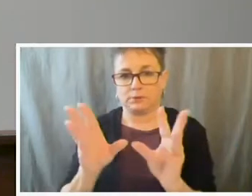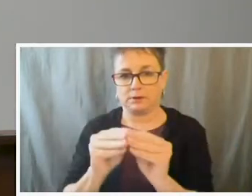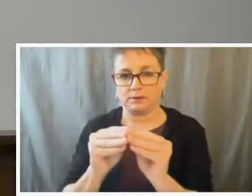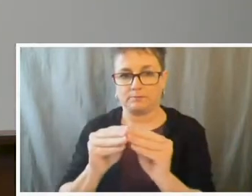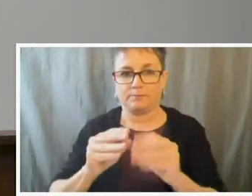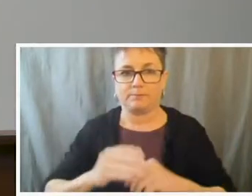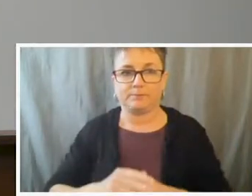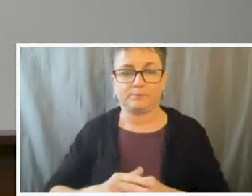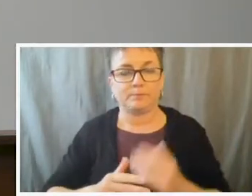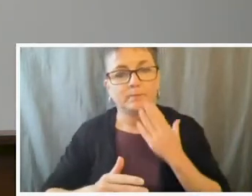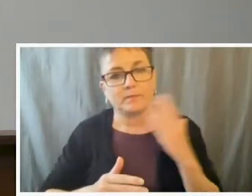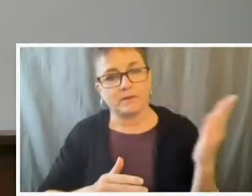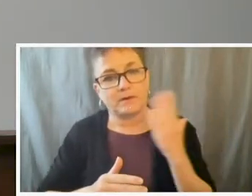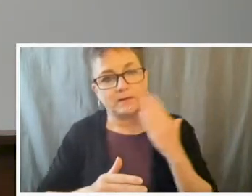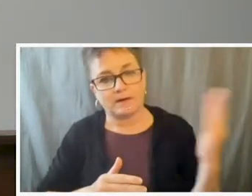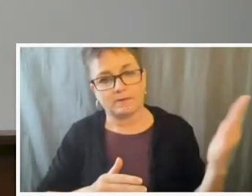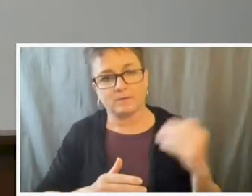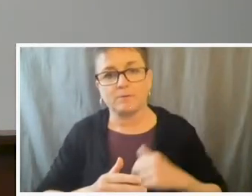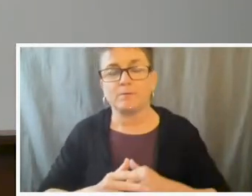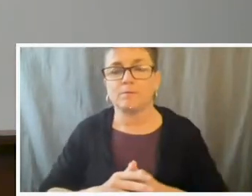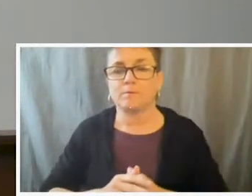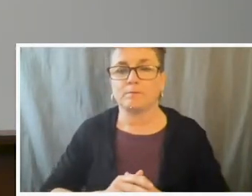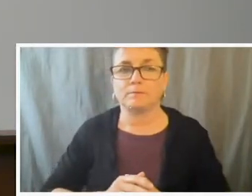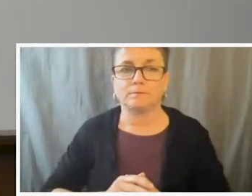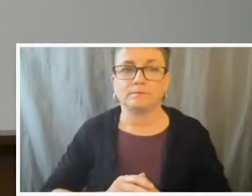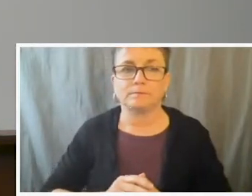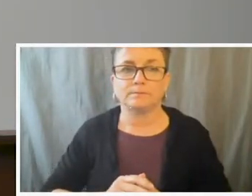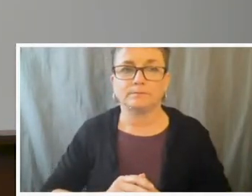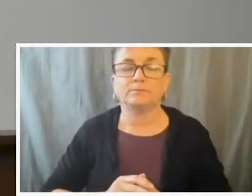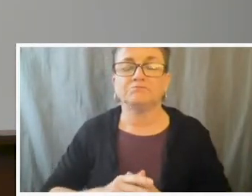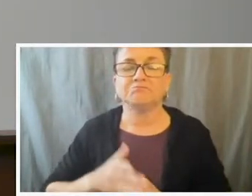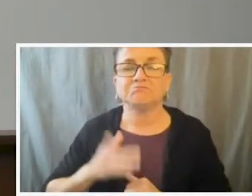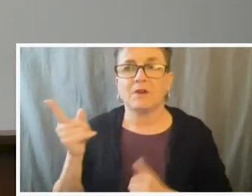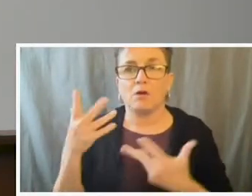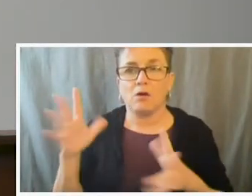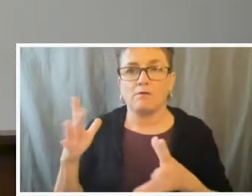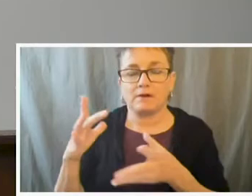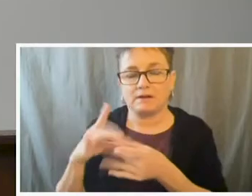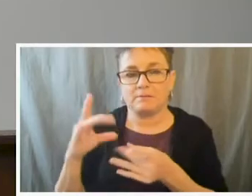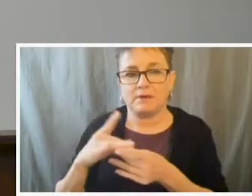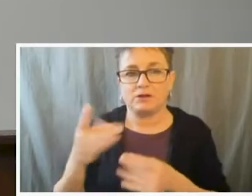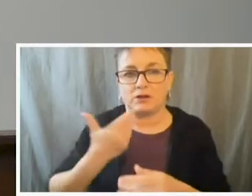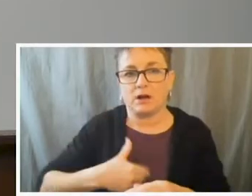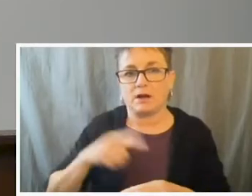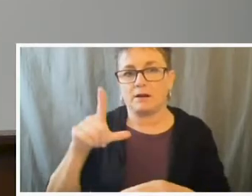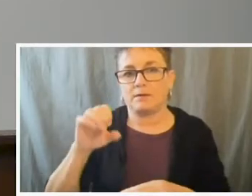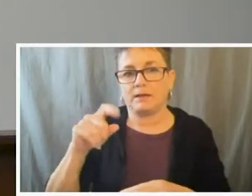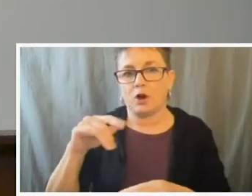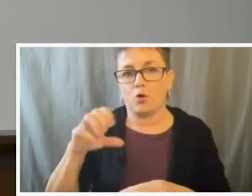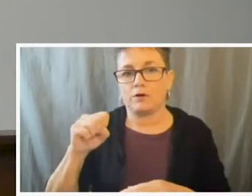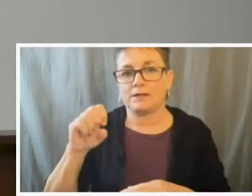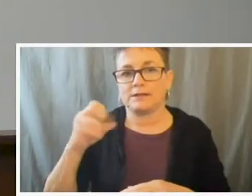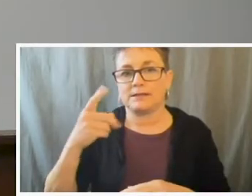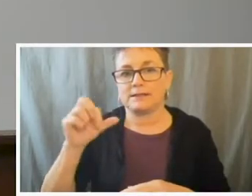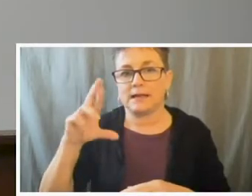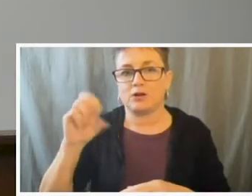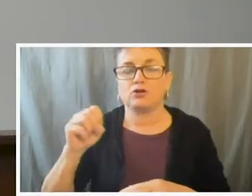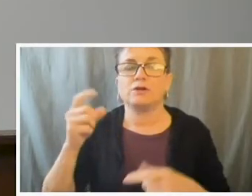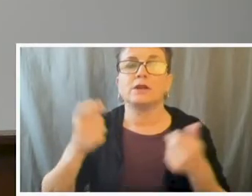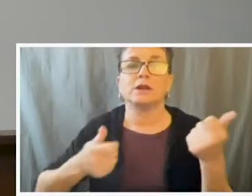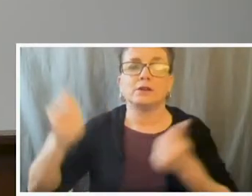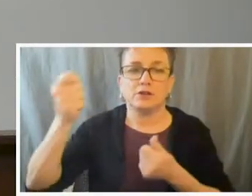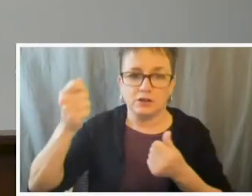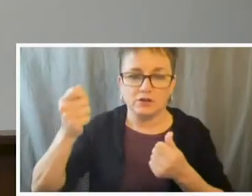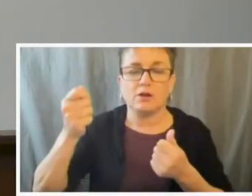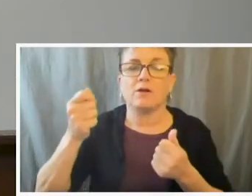Wonderful. Thank you, Sebastian. As Sebastian mentioned, my name is Leota Sanders, Chief of the Office of Civil Rights and Diversity Programs